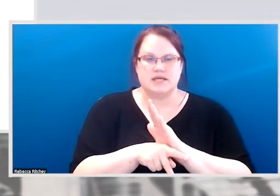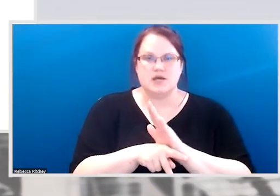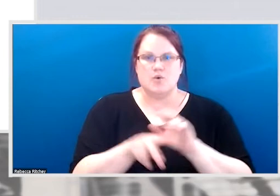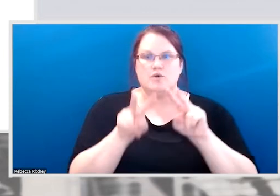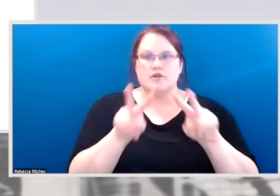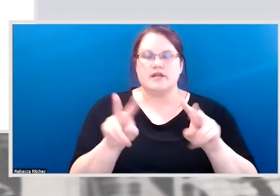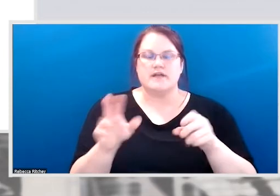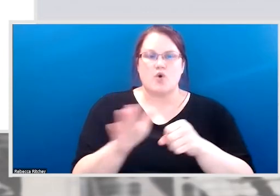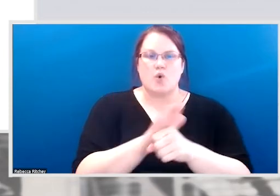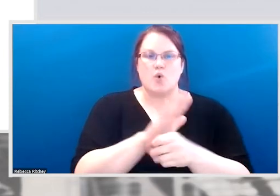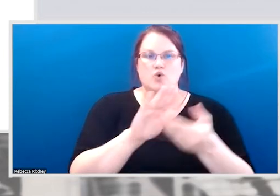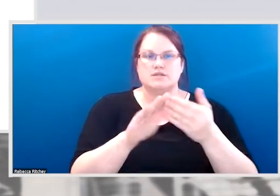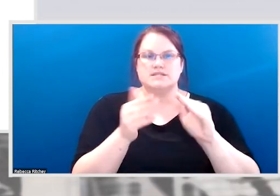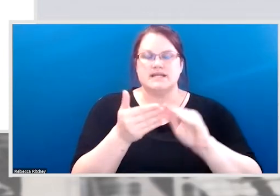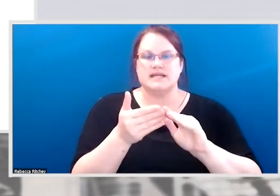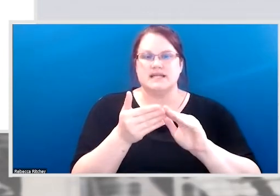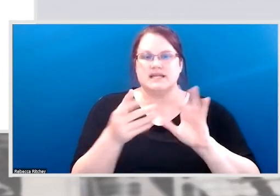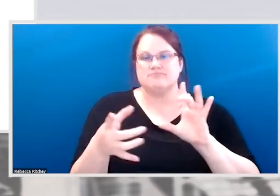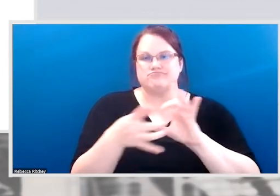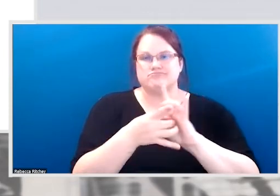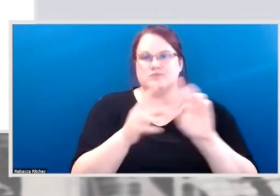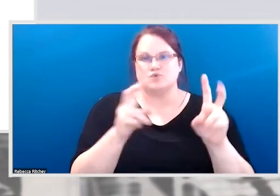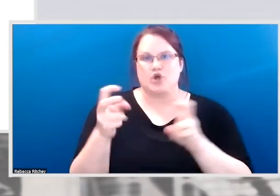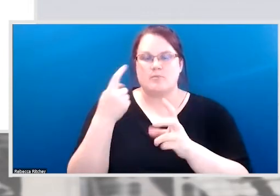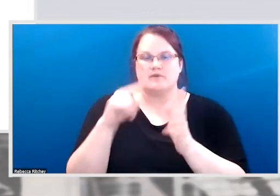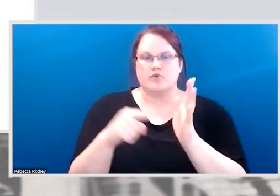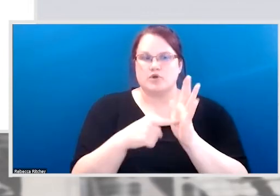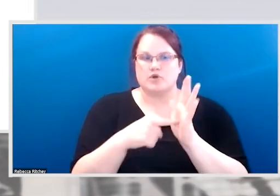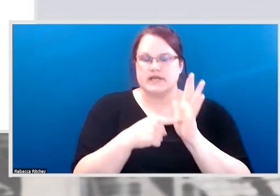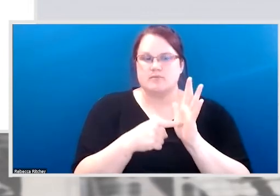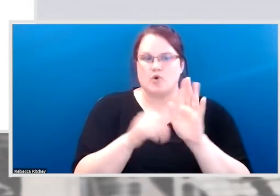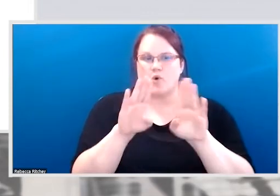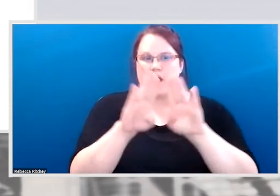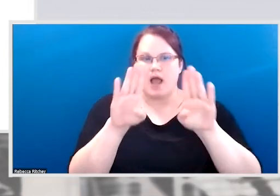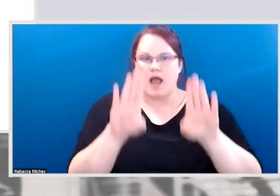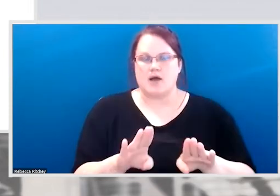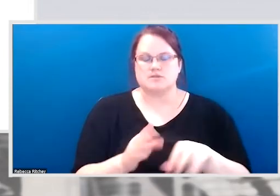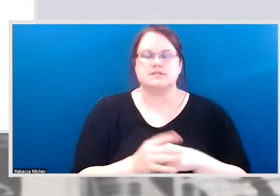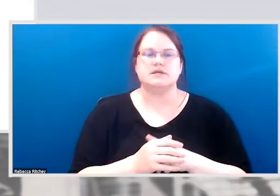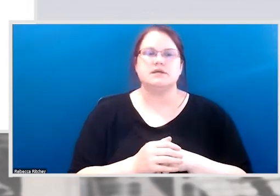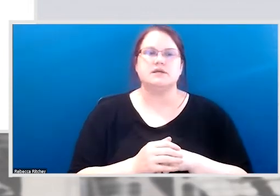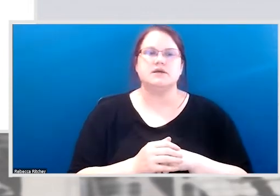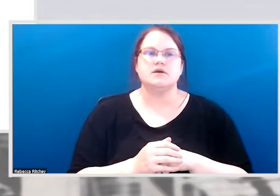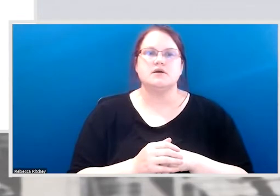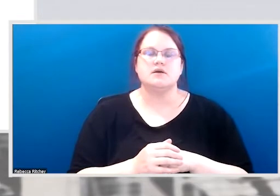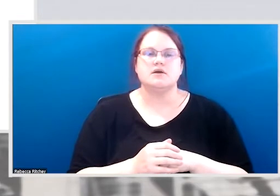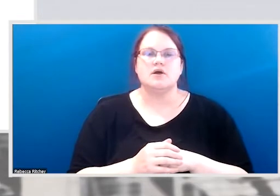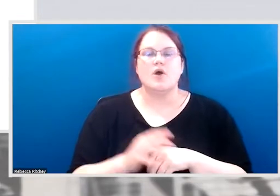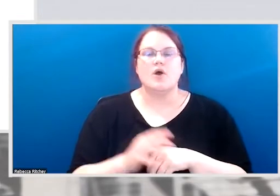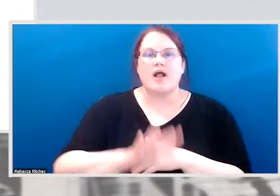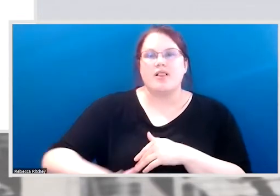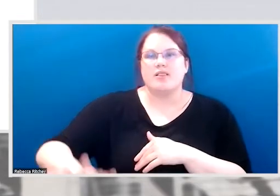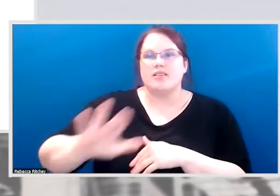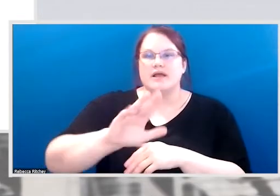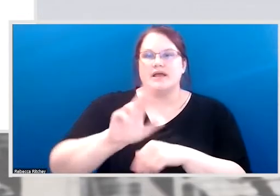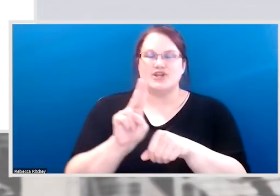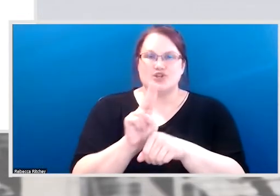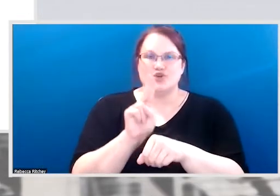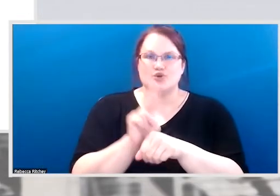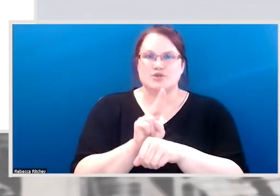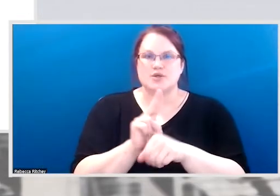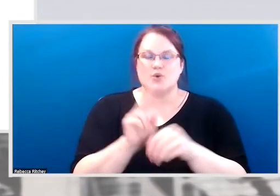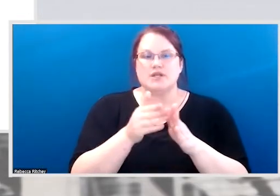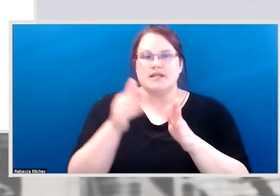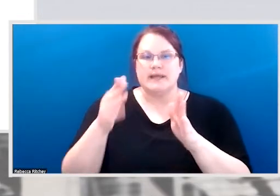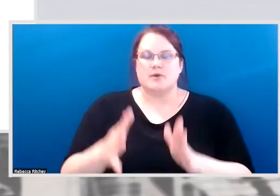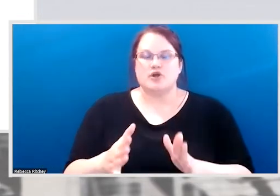whole relative to a topic such as housing or land use. We do neighborhood